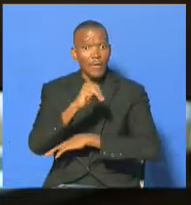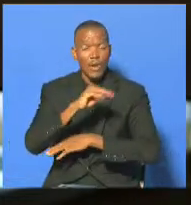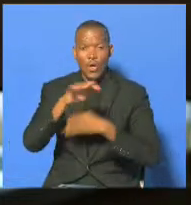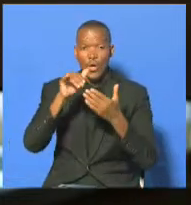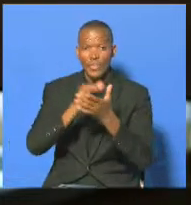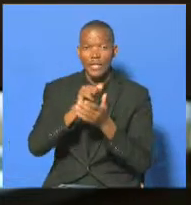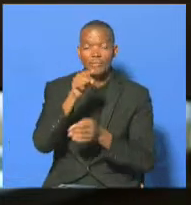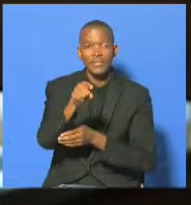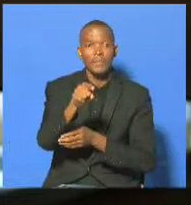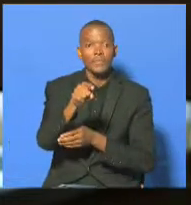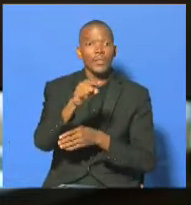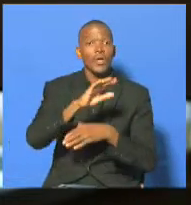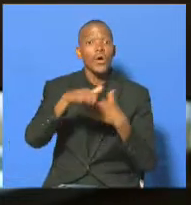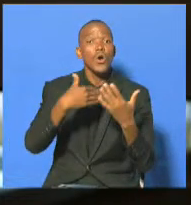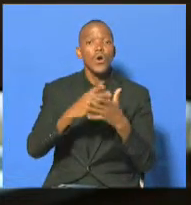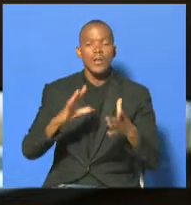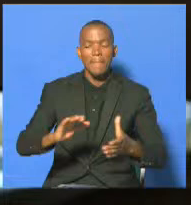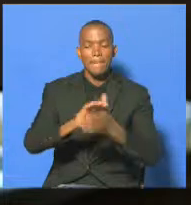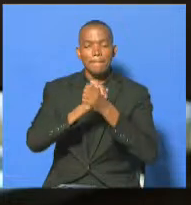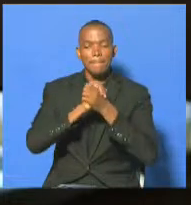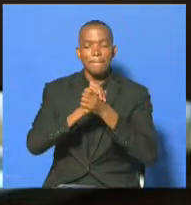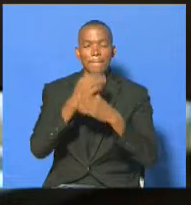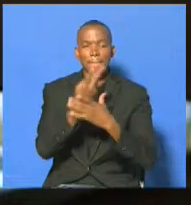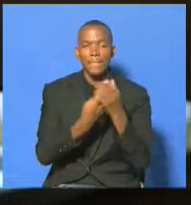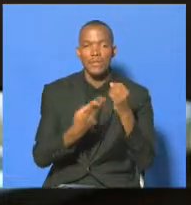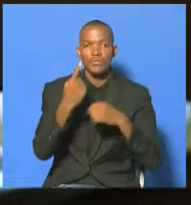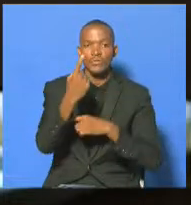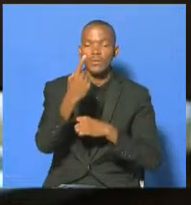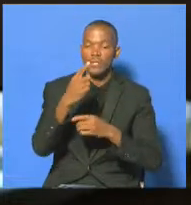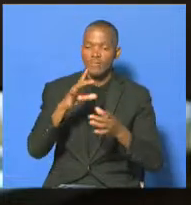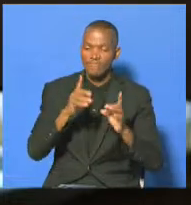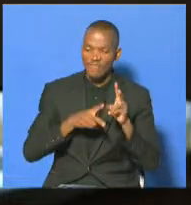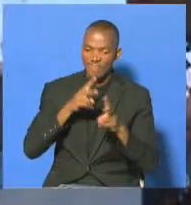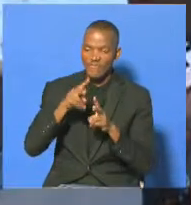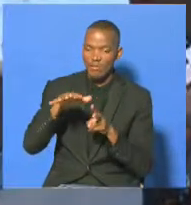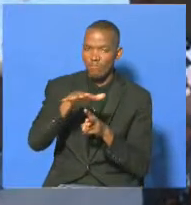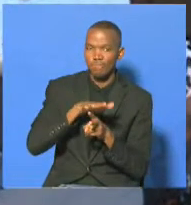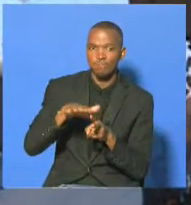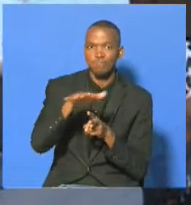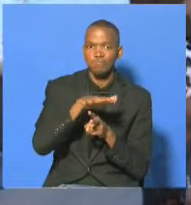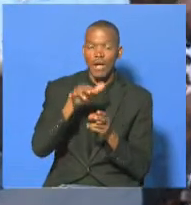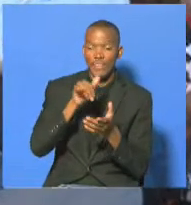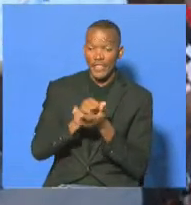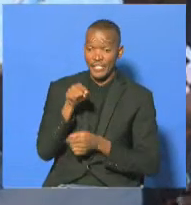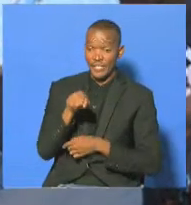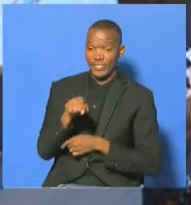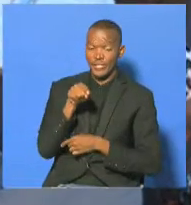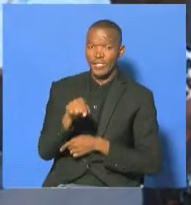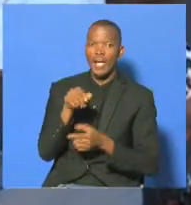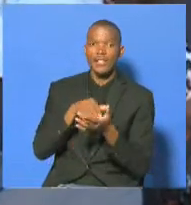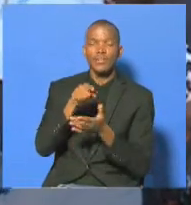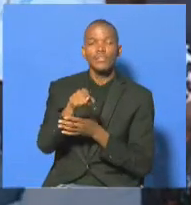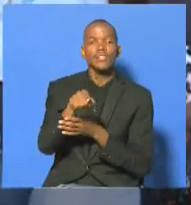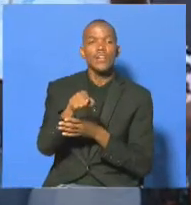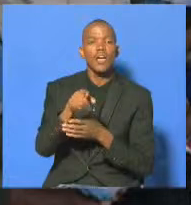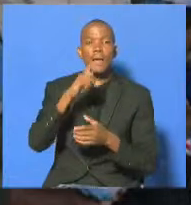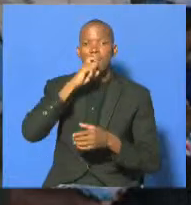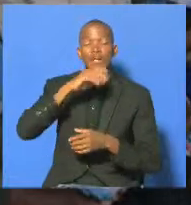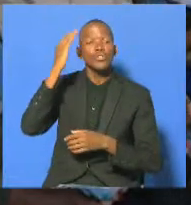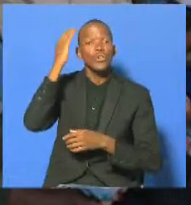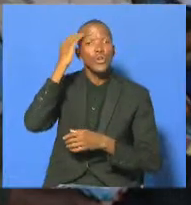se se re bope se re tshwaraganye re le motse, a selo se se re itse sengwe le